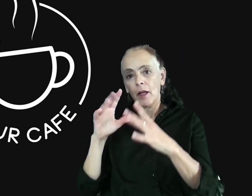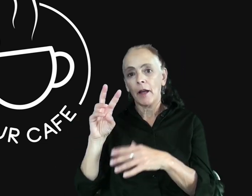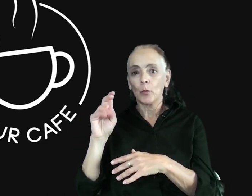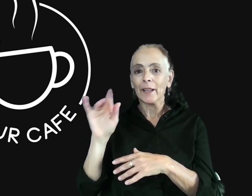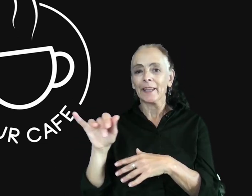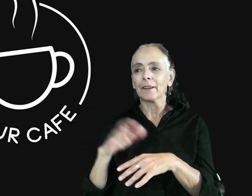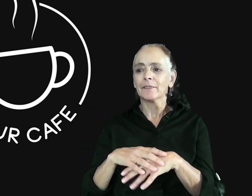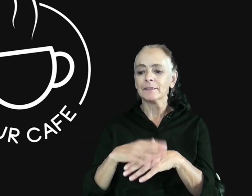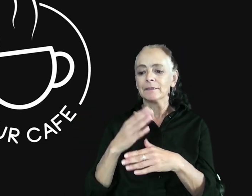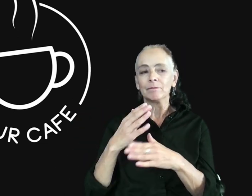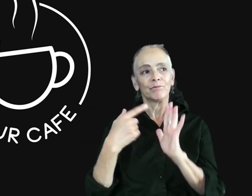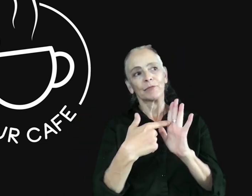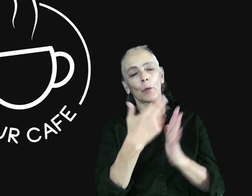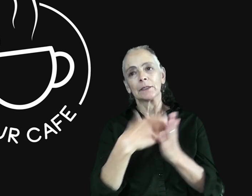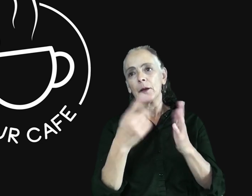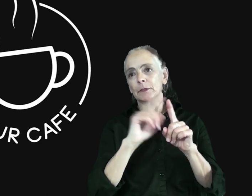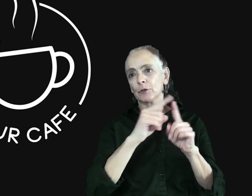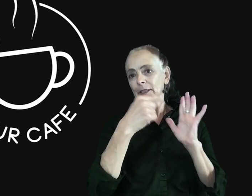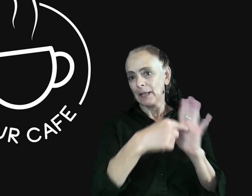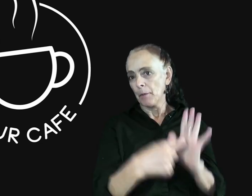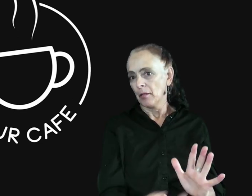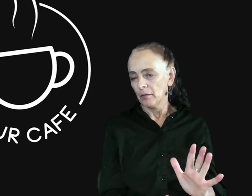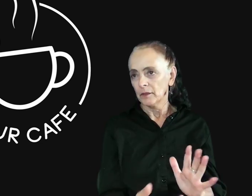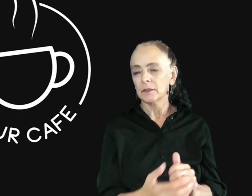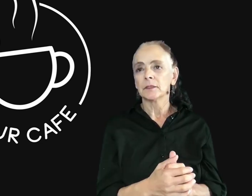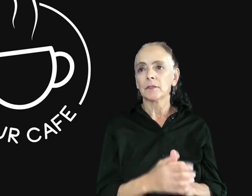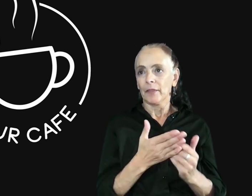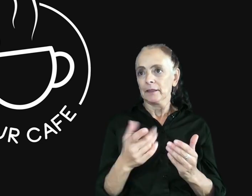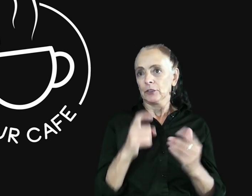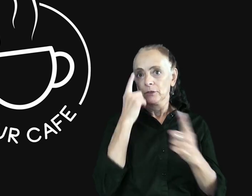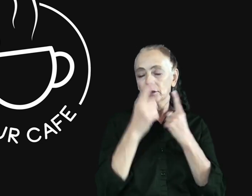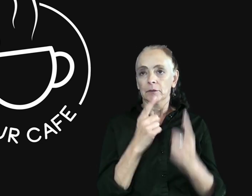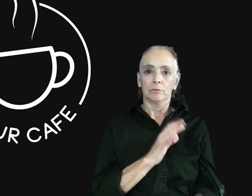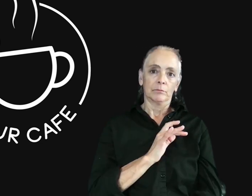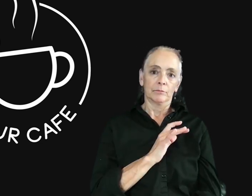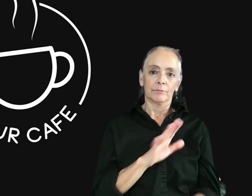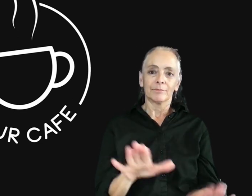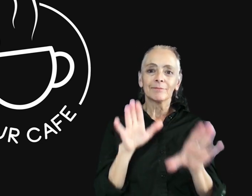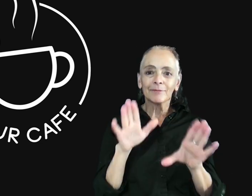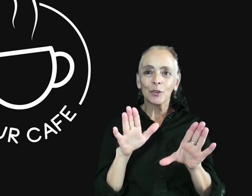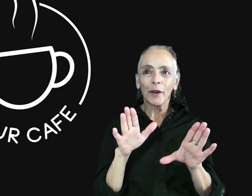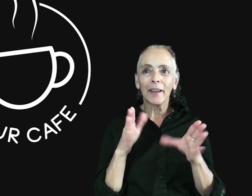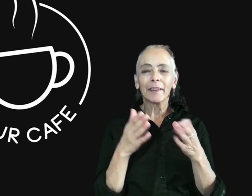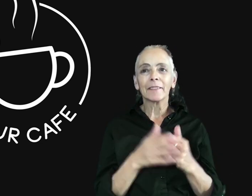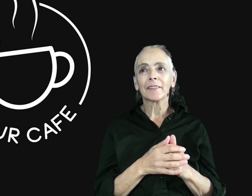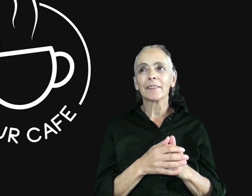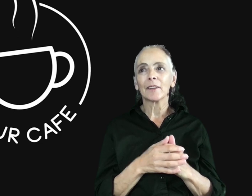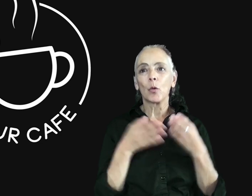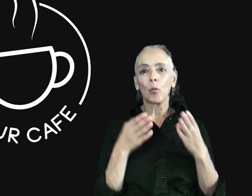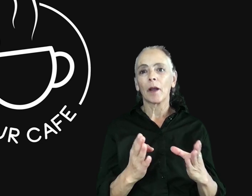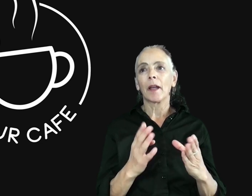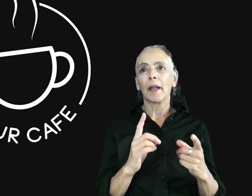here's some different examples and some different things to consider and yeah it was a great way of kind of segueing into